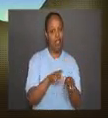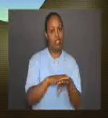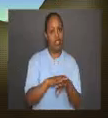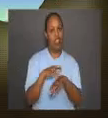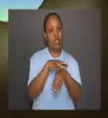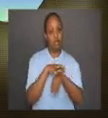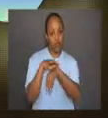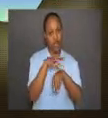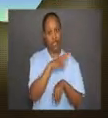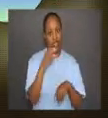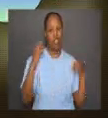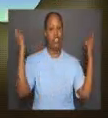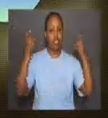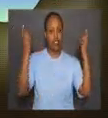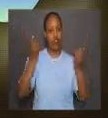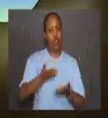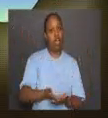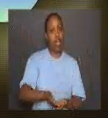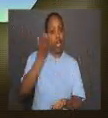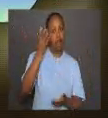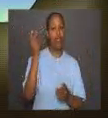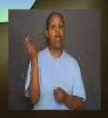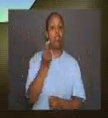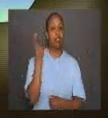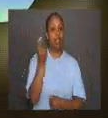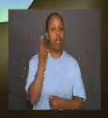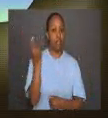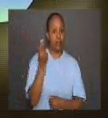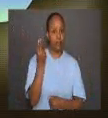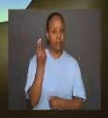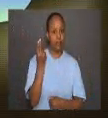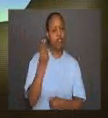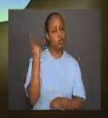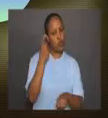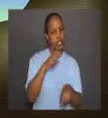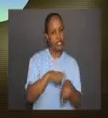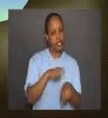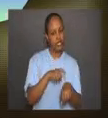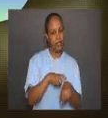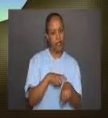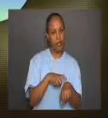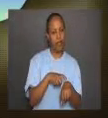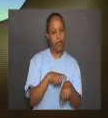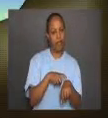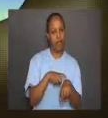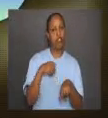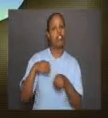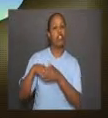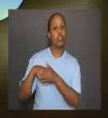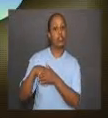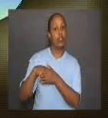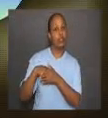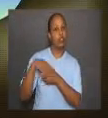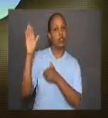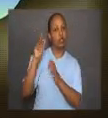geography and natural resource utilization are often instrumental in the formation